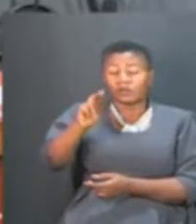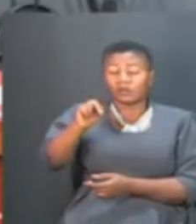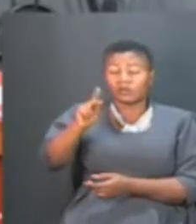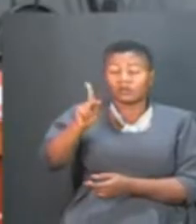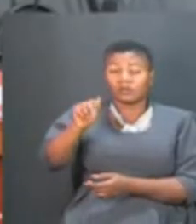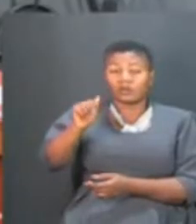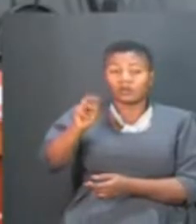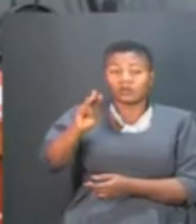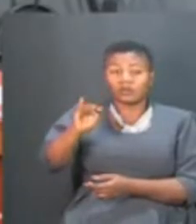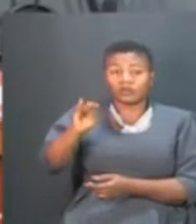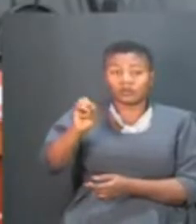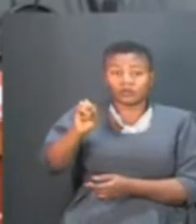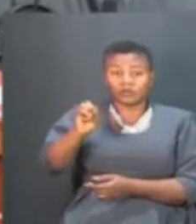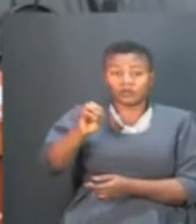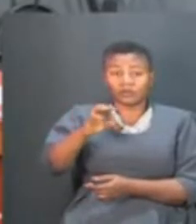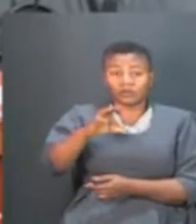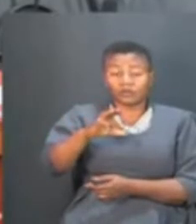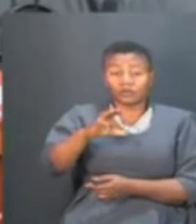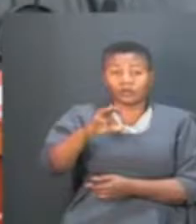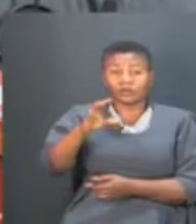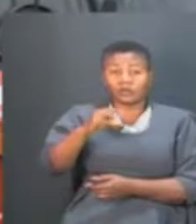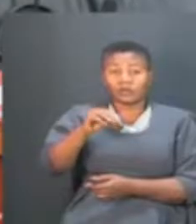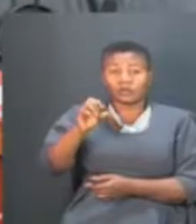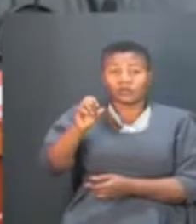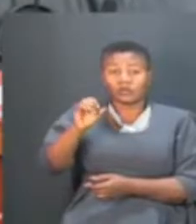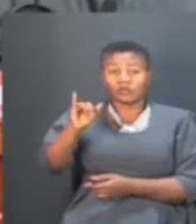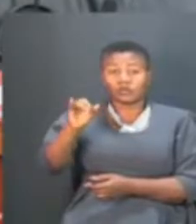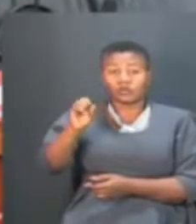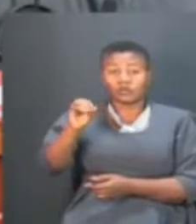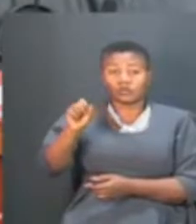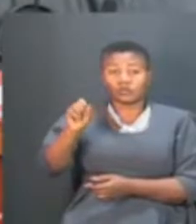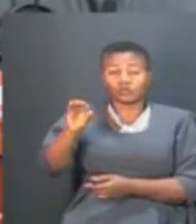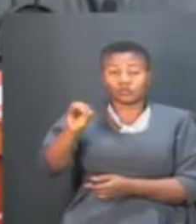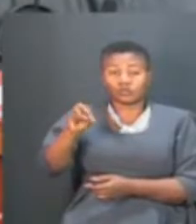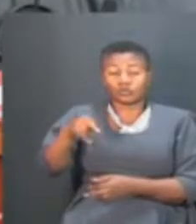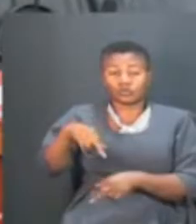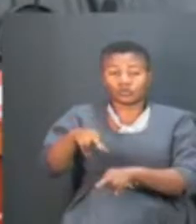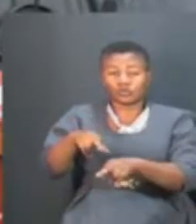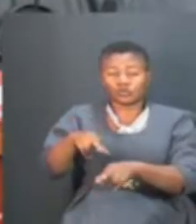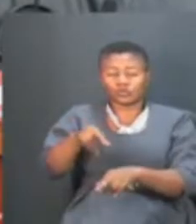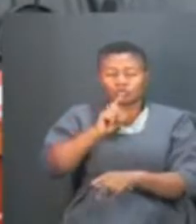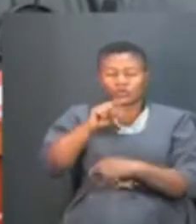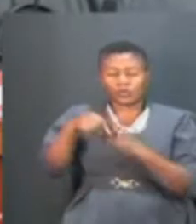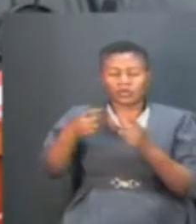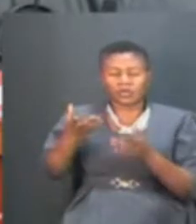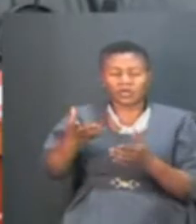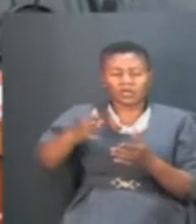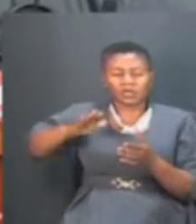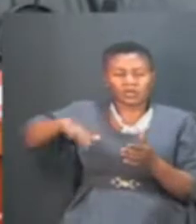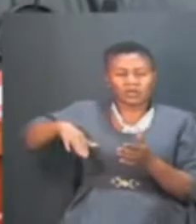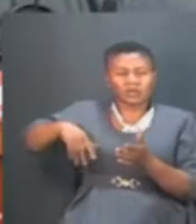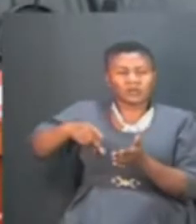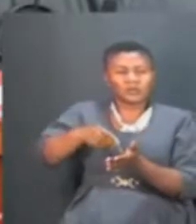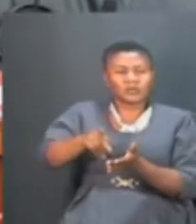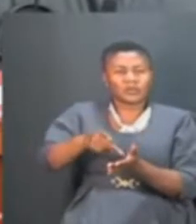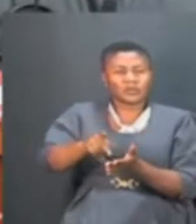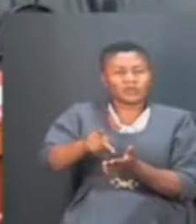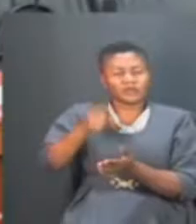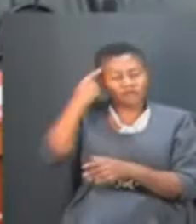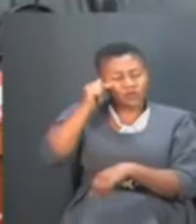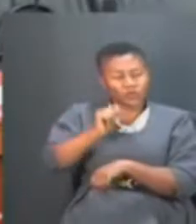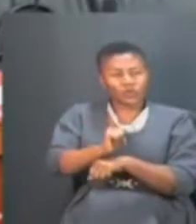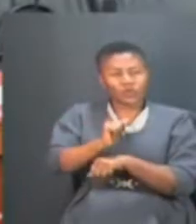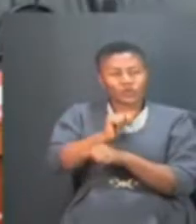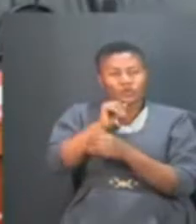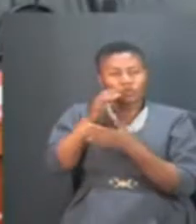Yoso Amanchia Road and Nkran Fuasi Road, you cited delay in payment for the work done for the reason